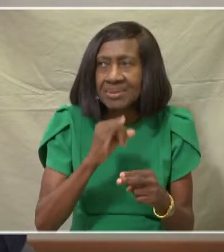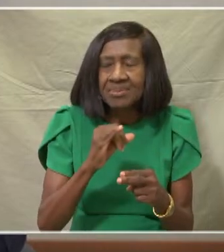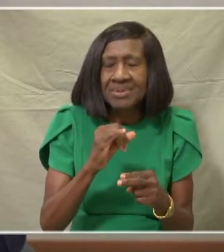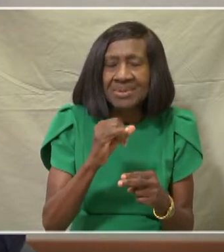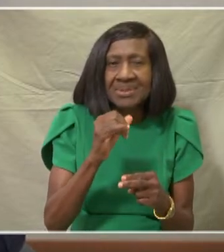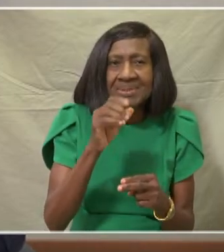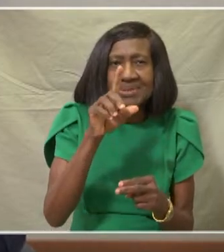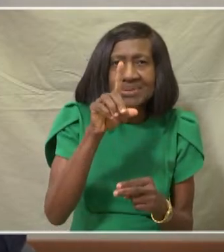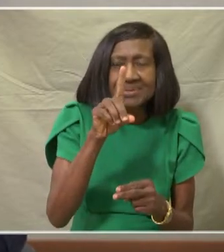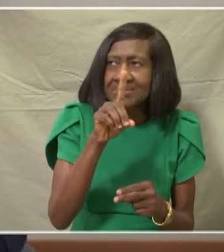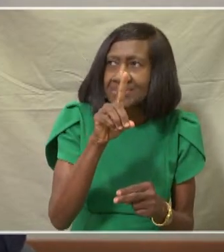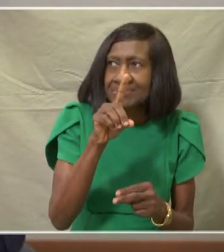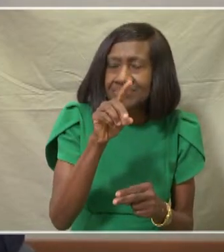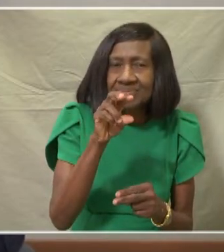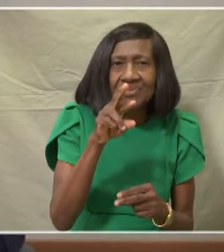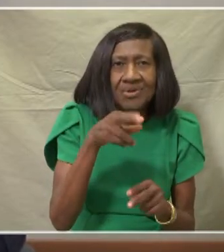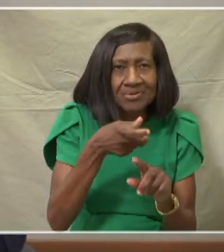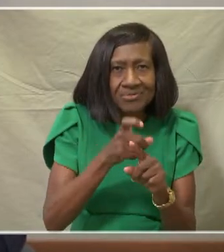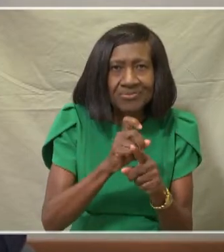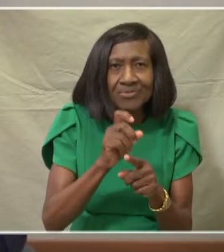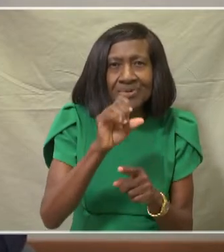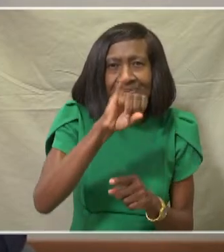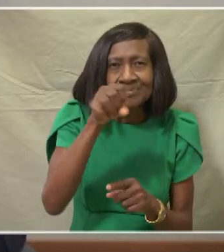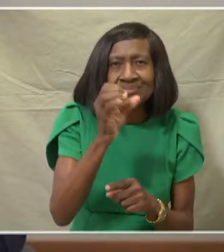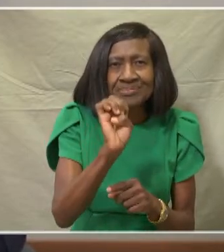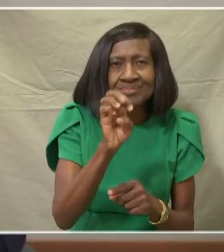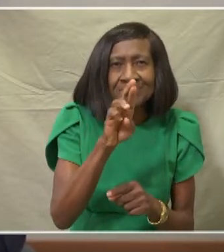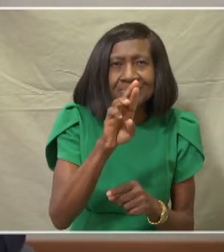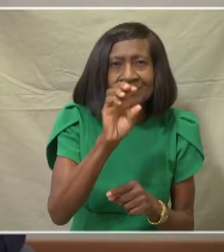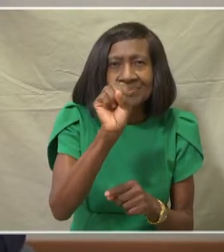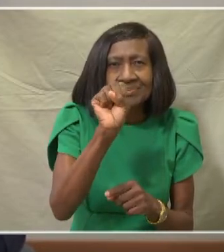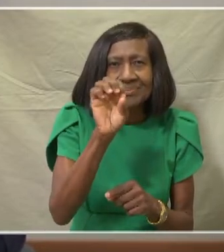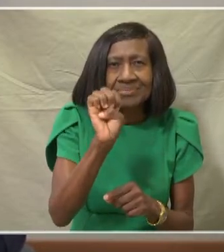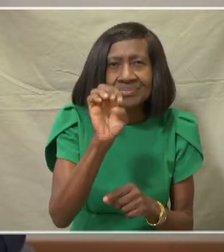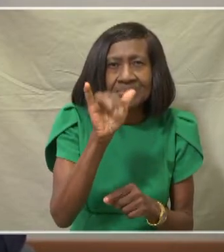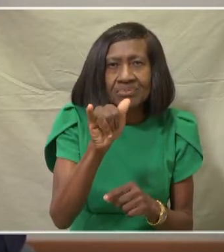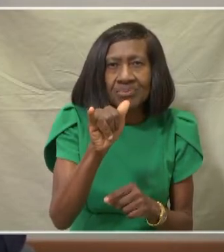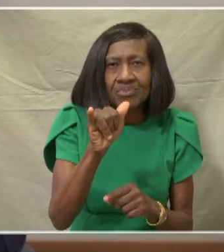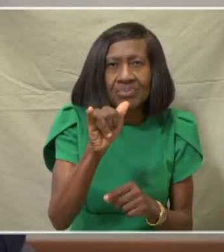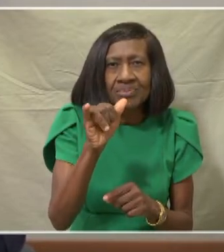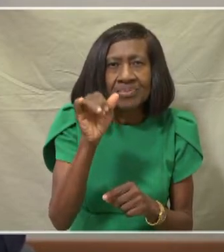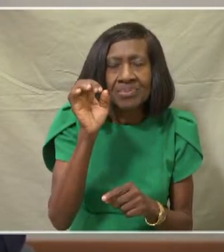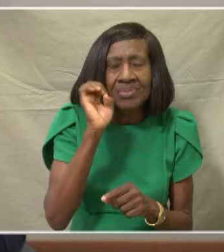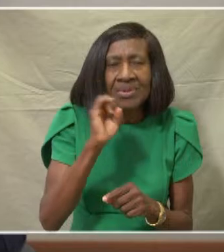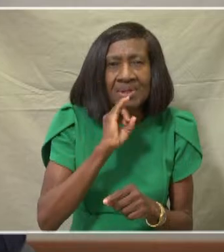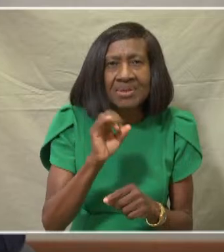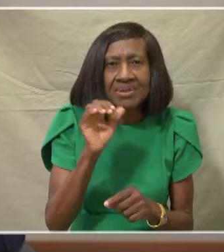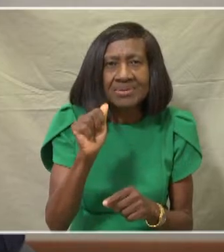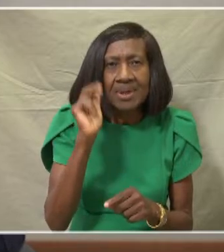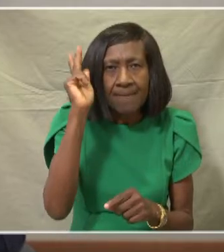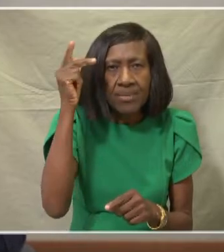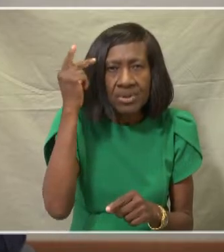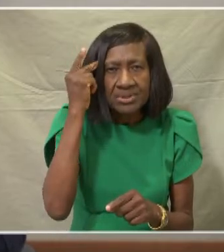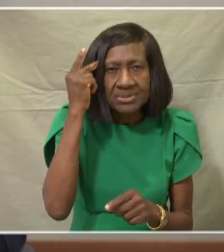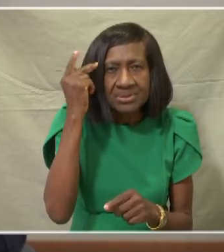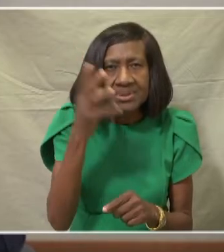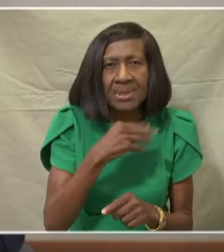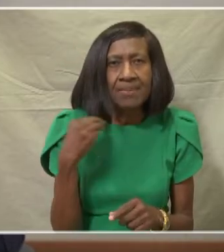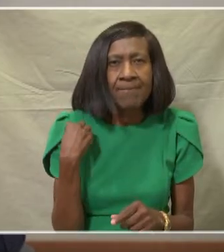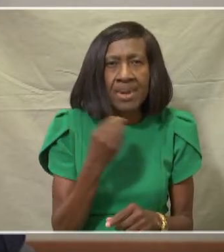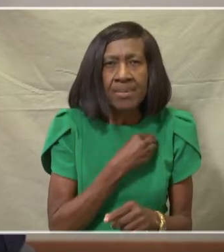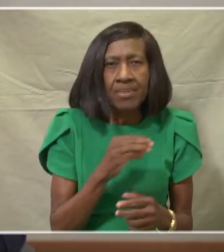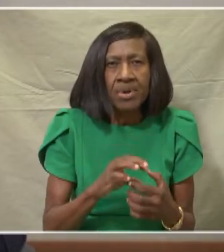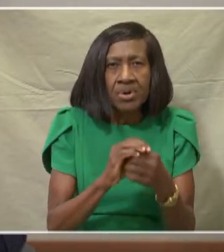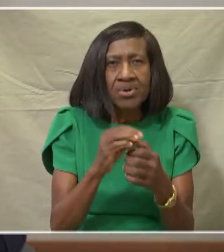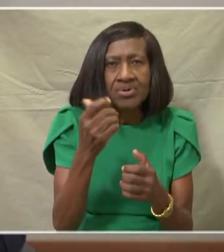mission. I'm from Jersey, an island in the English Channel, where I'm an elected politician, a member of the State's Assembly.